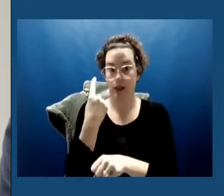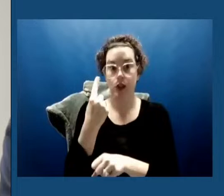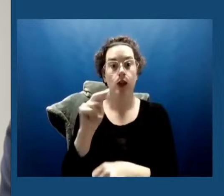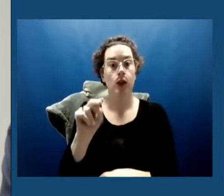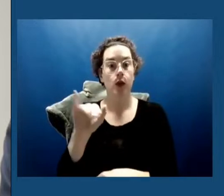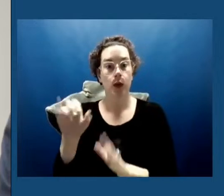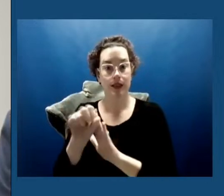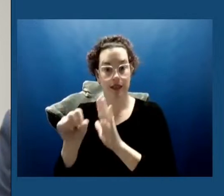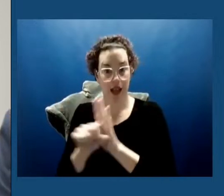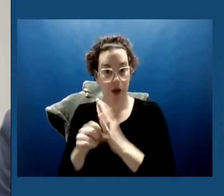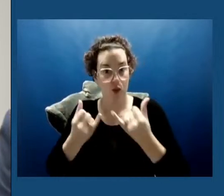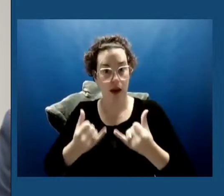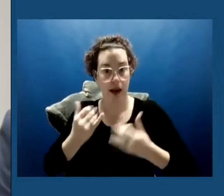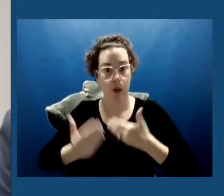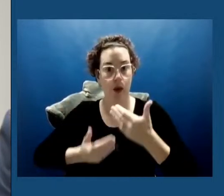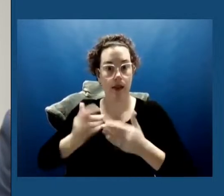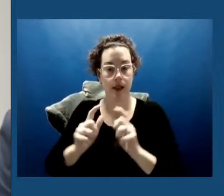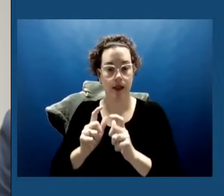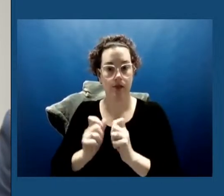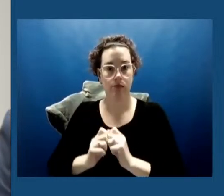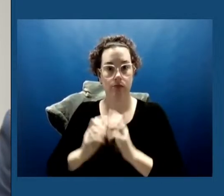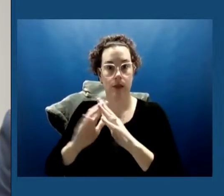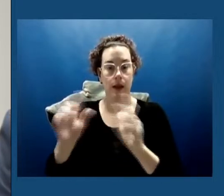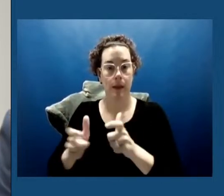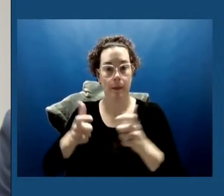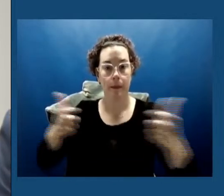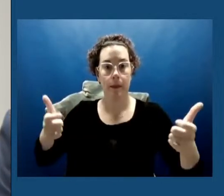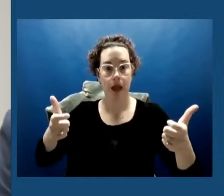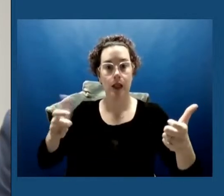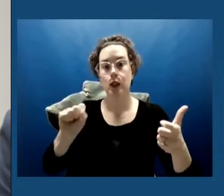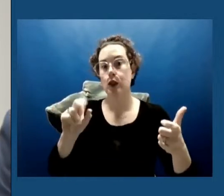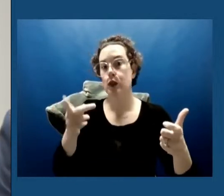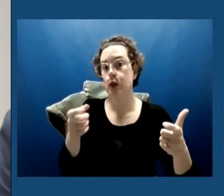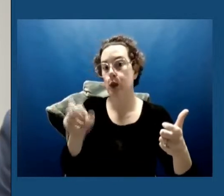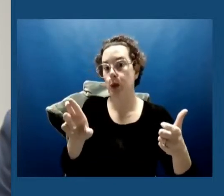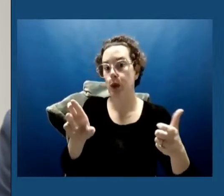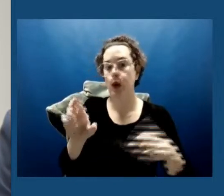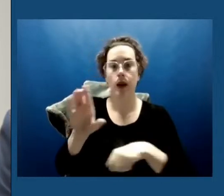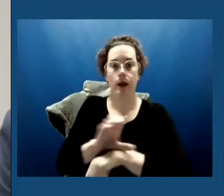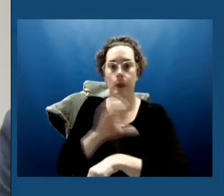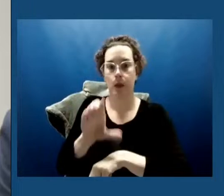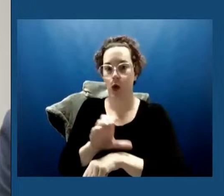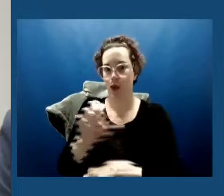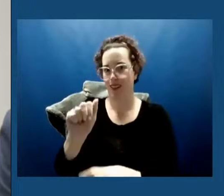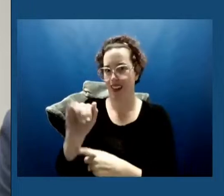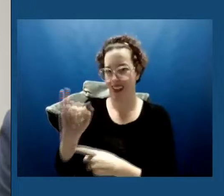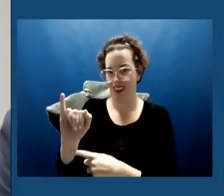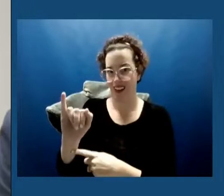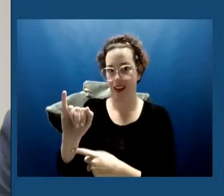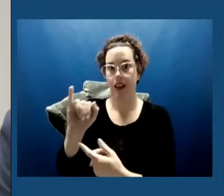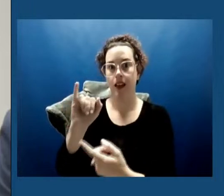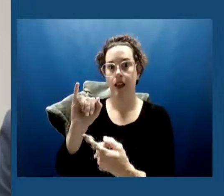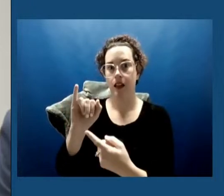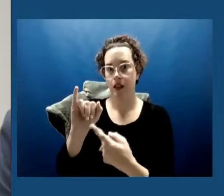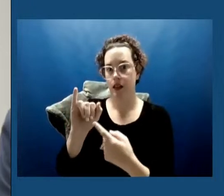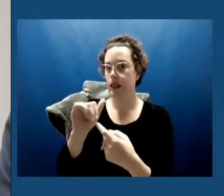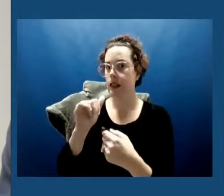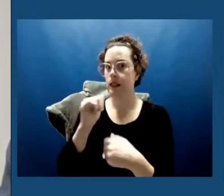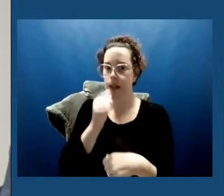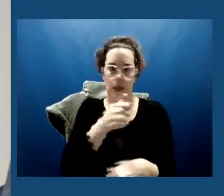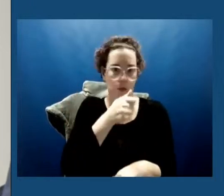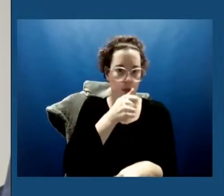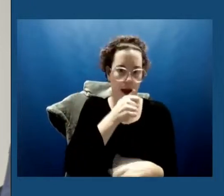now of building the largest supercomputer for AI. It'll be outside of the private sector. So we